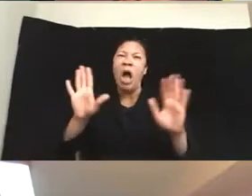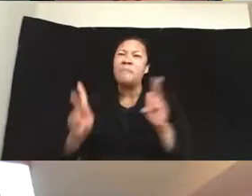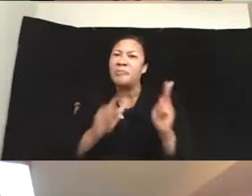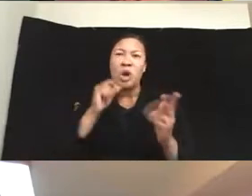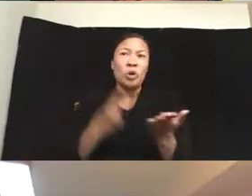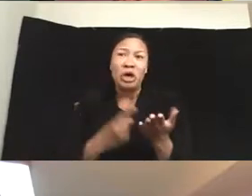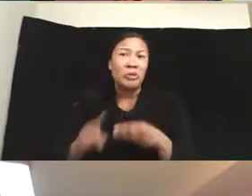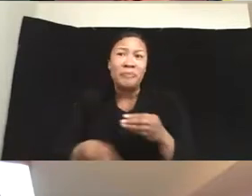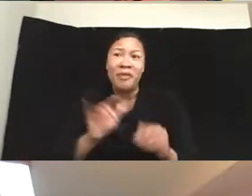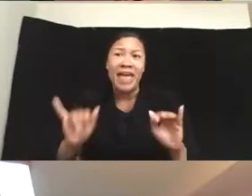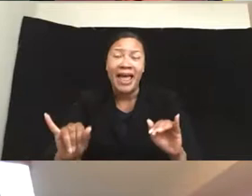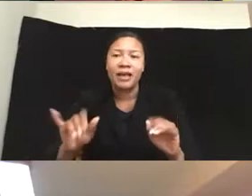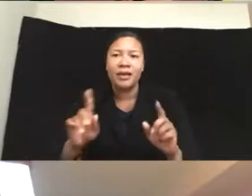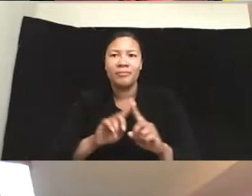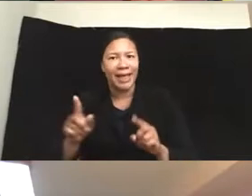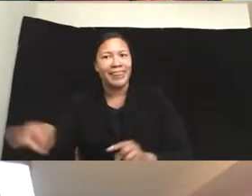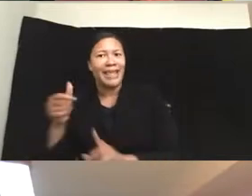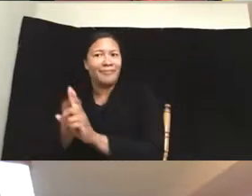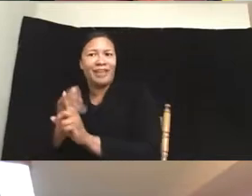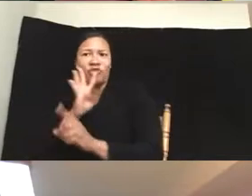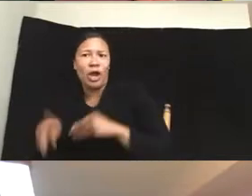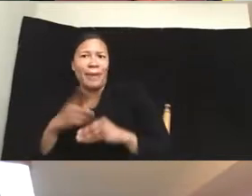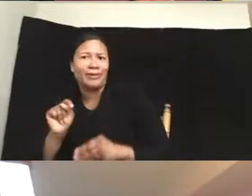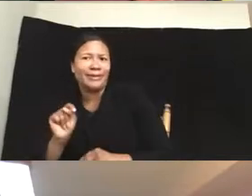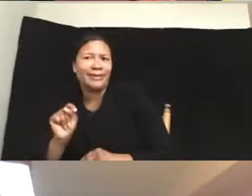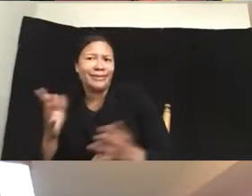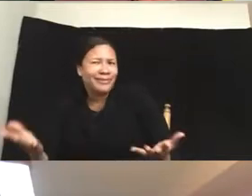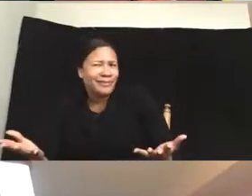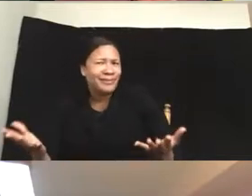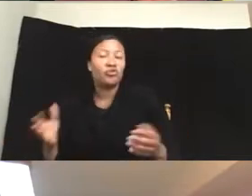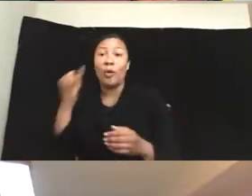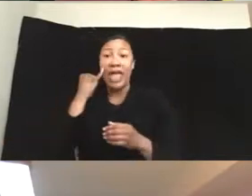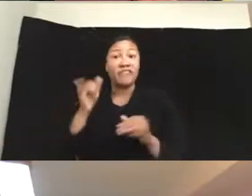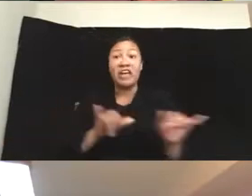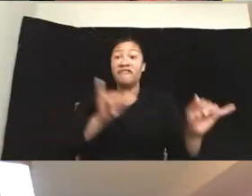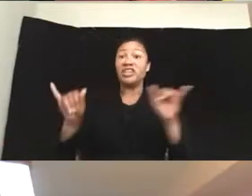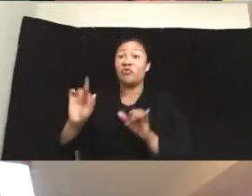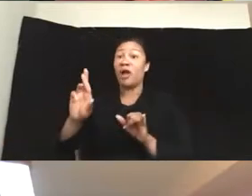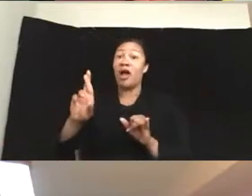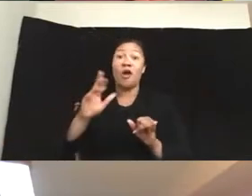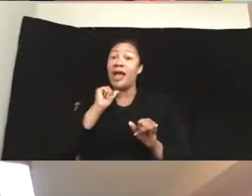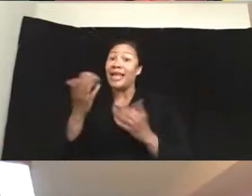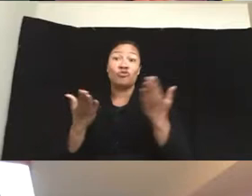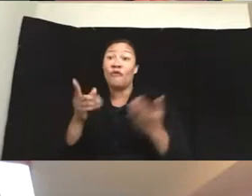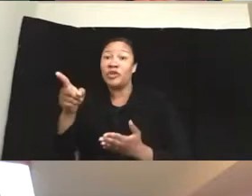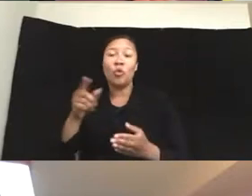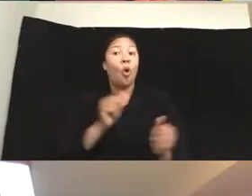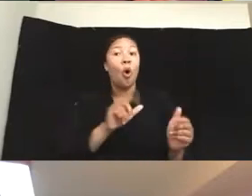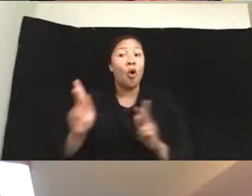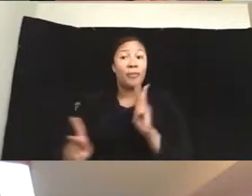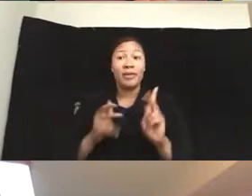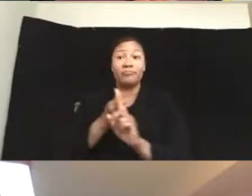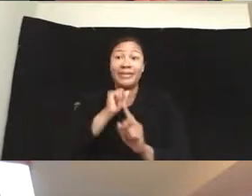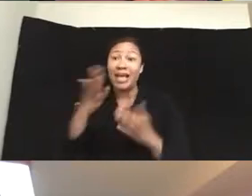talking about it. So if conventional IR is not serving you, and if all the people who it is not serving talk